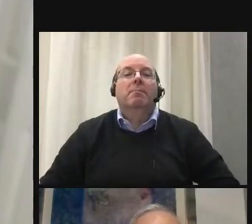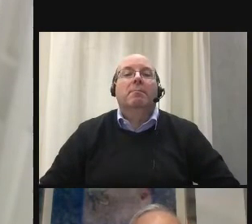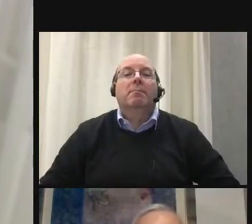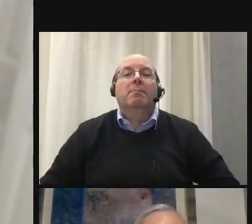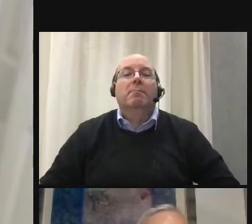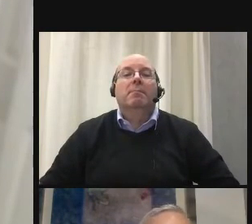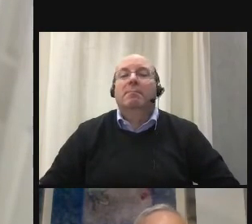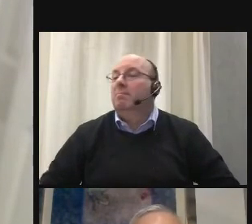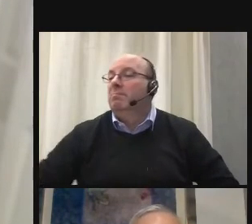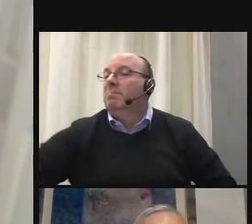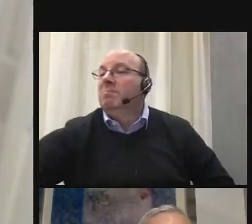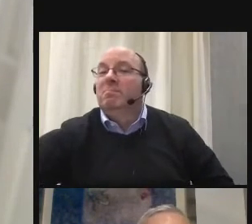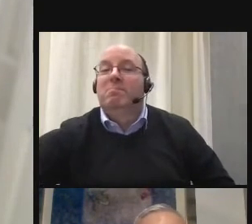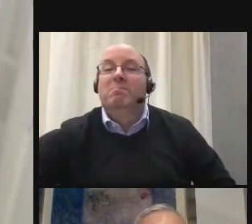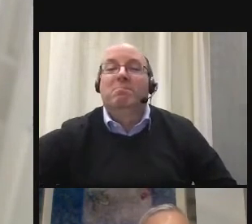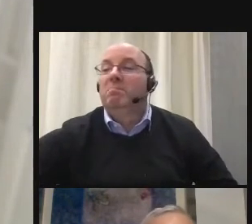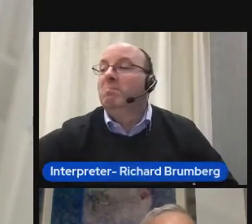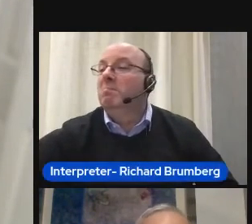Aloha,